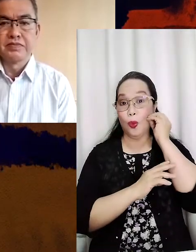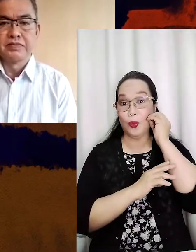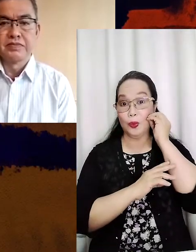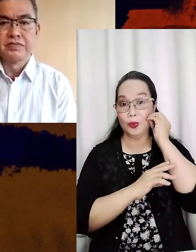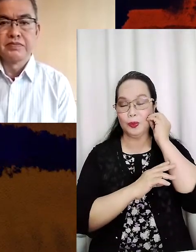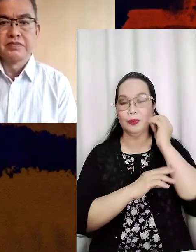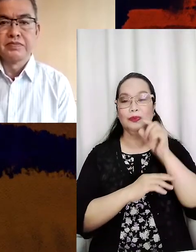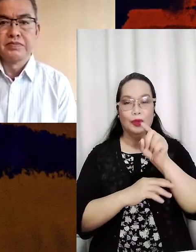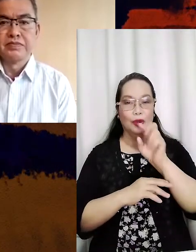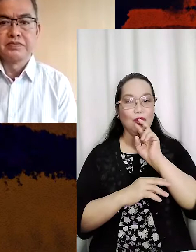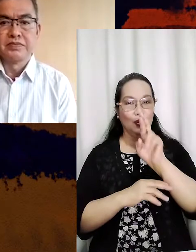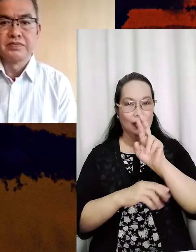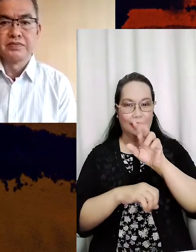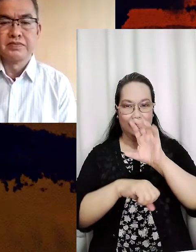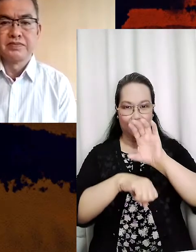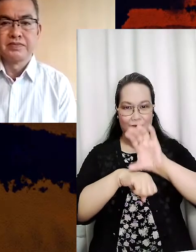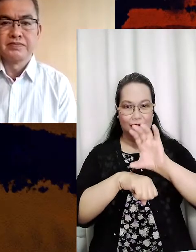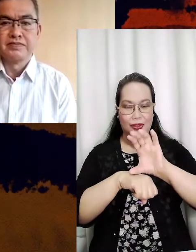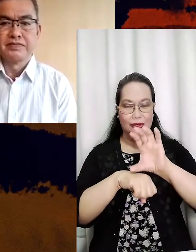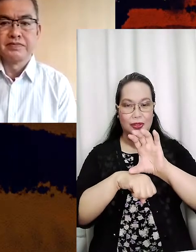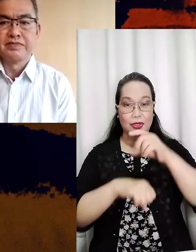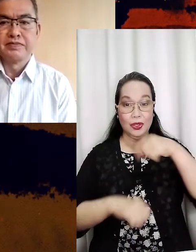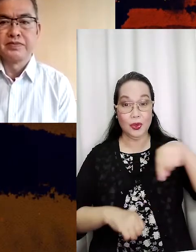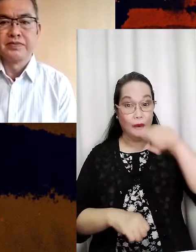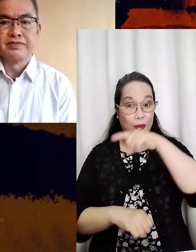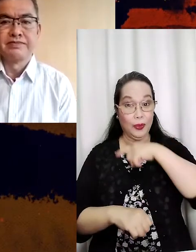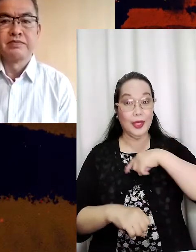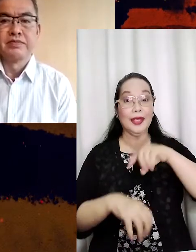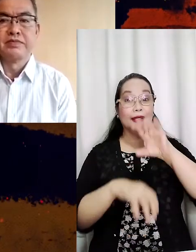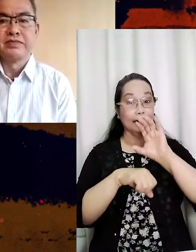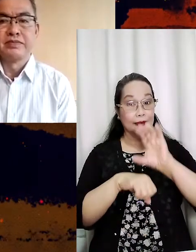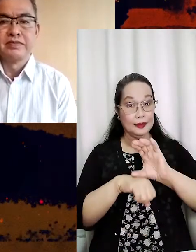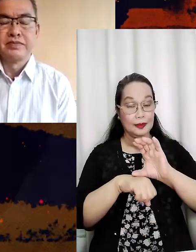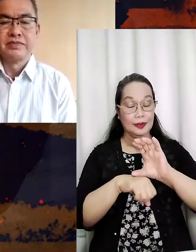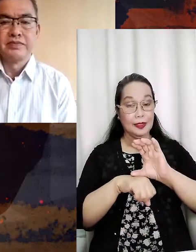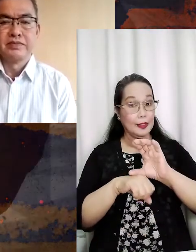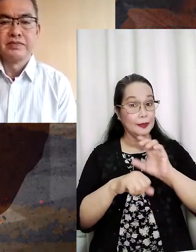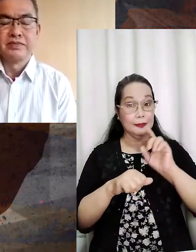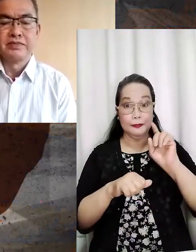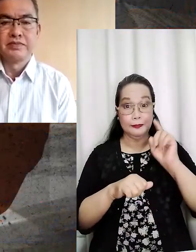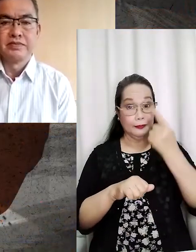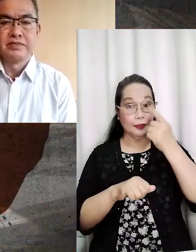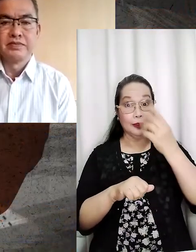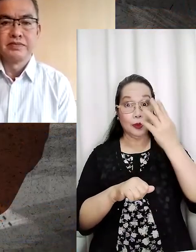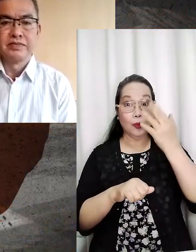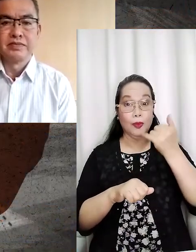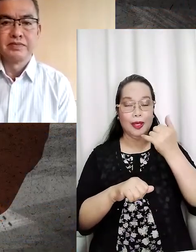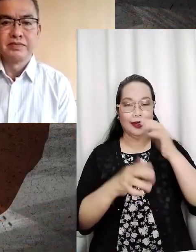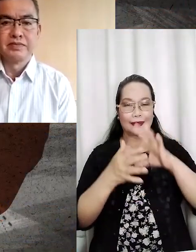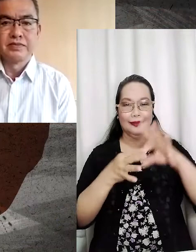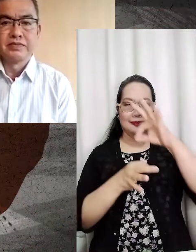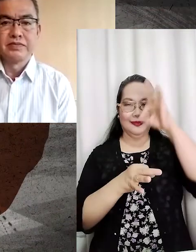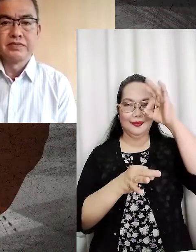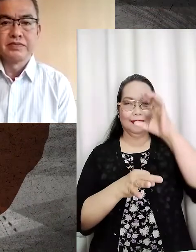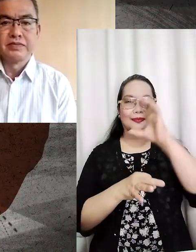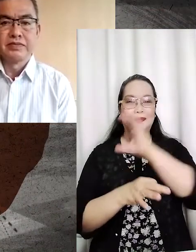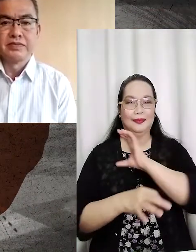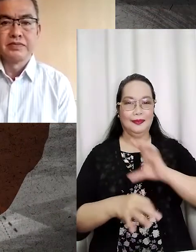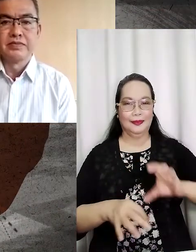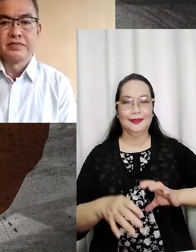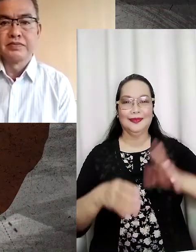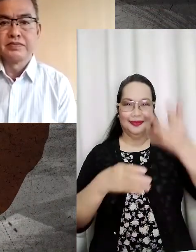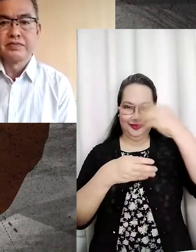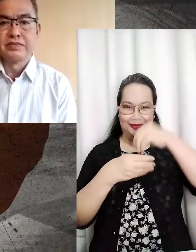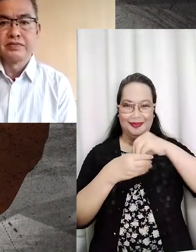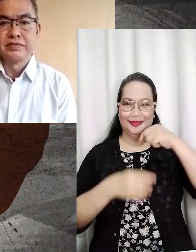you are a church. And we are a church primarily because the Spirit of Christ indwells